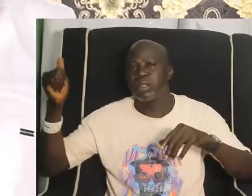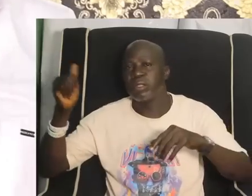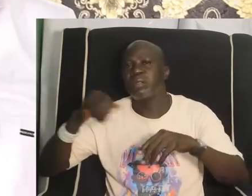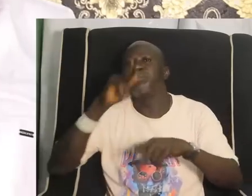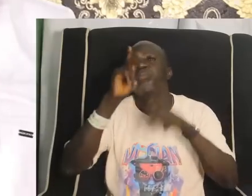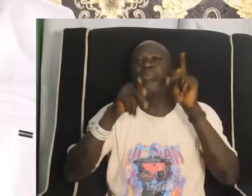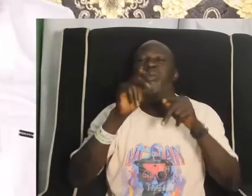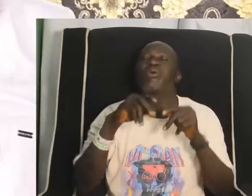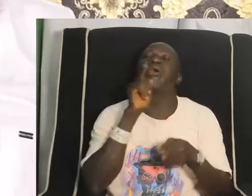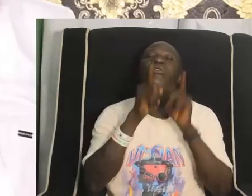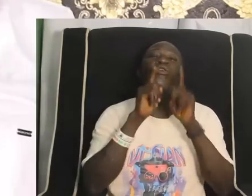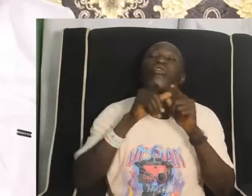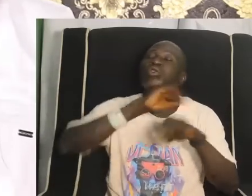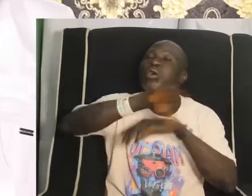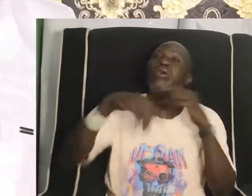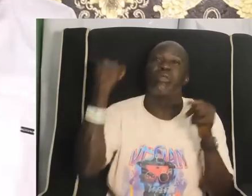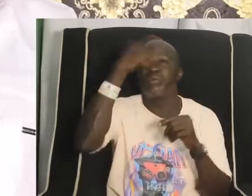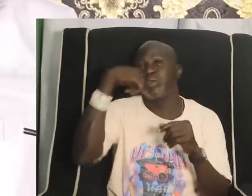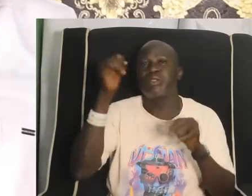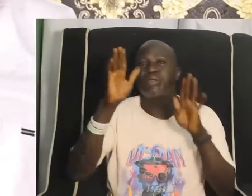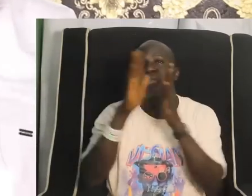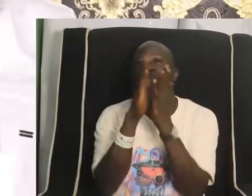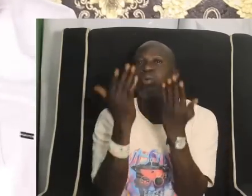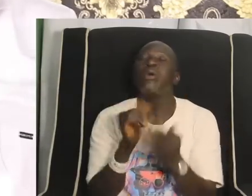Don't forget. I want to be on